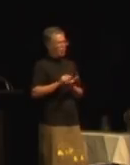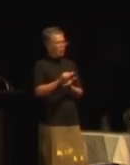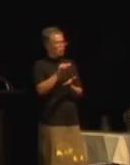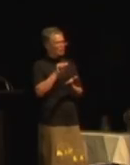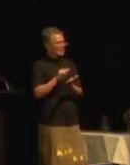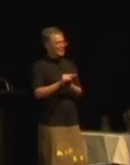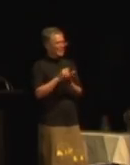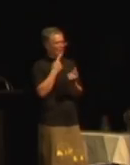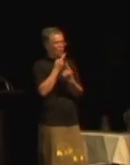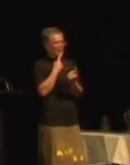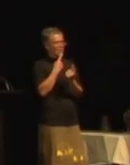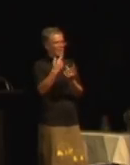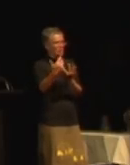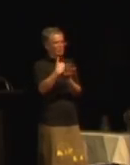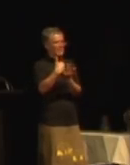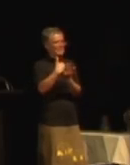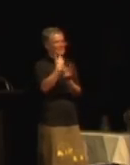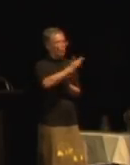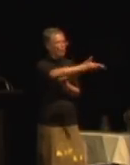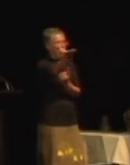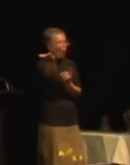for information to be accessible for all.